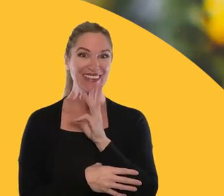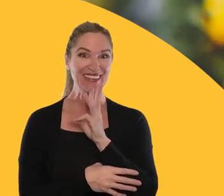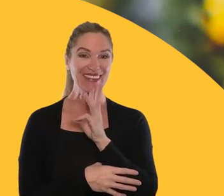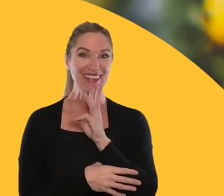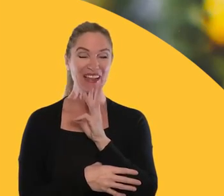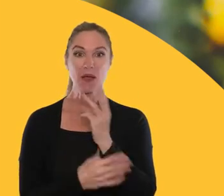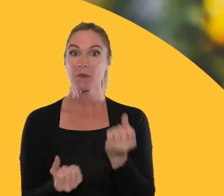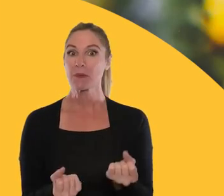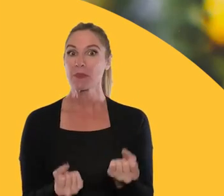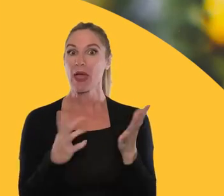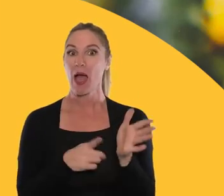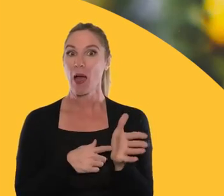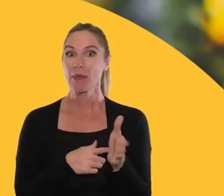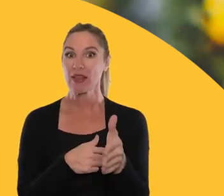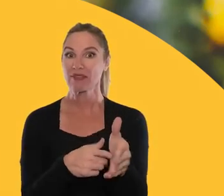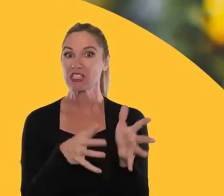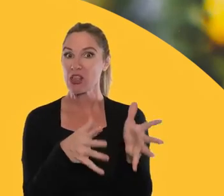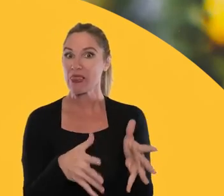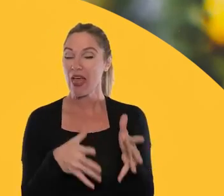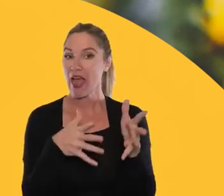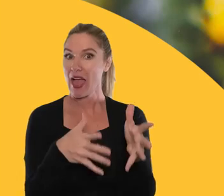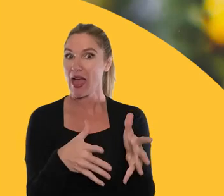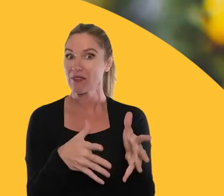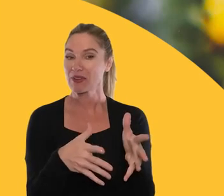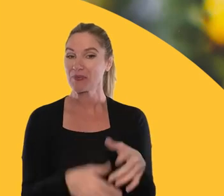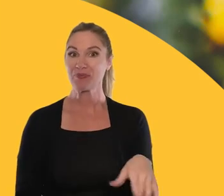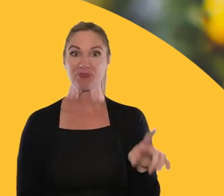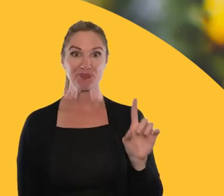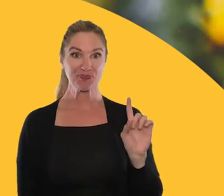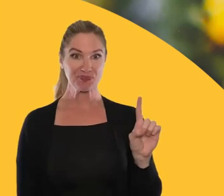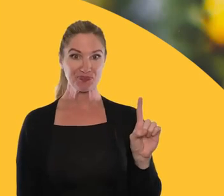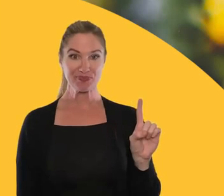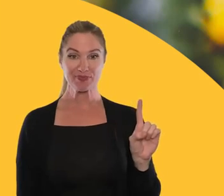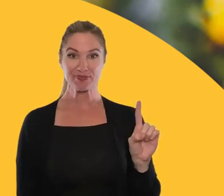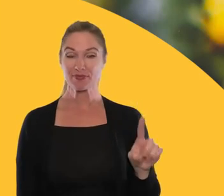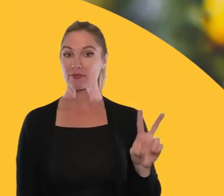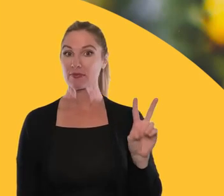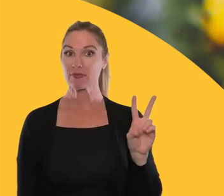the sea. How many fish do we have left?